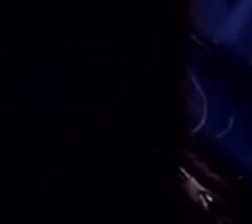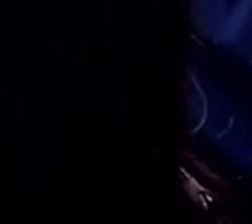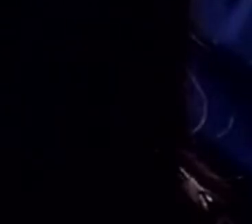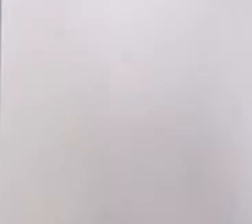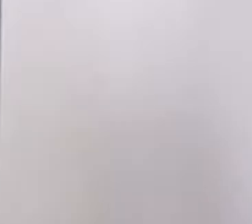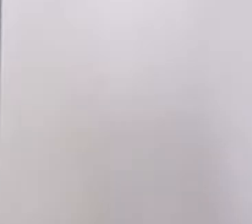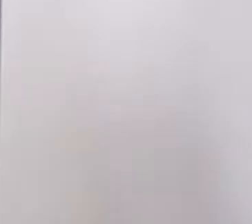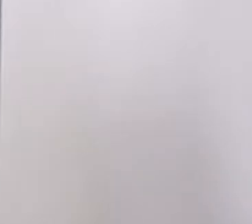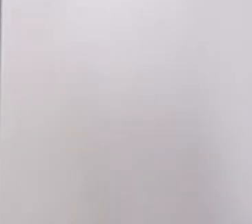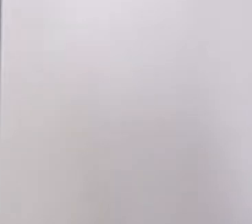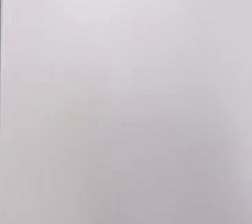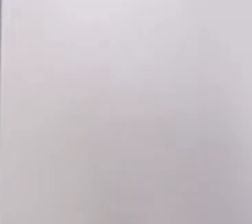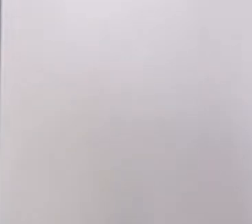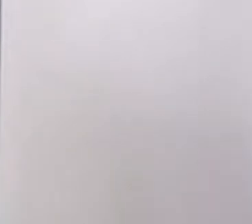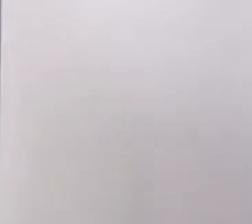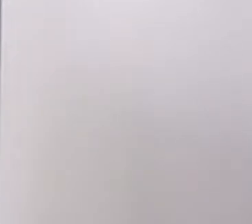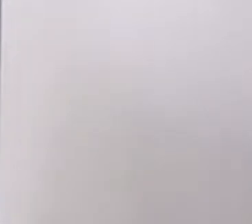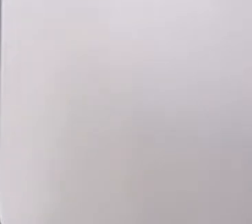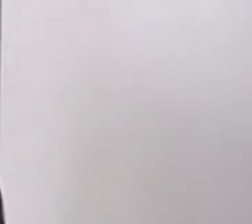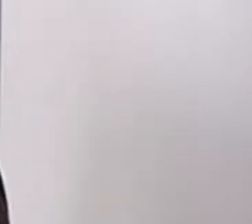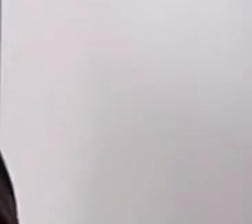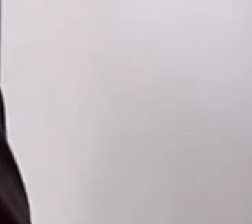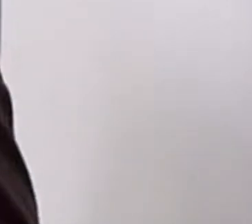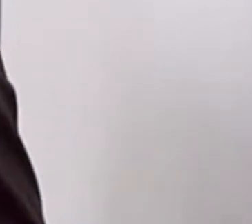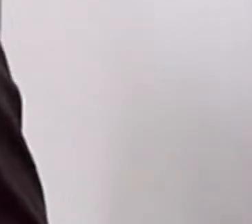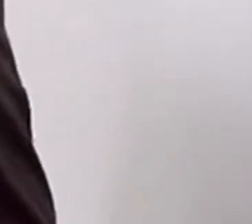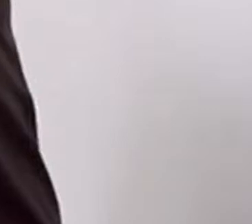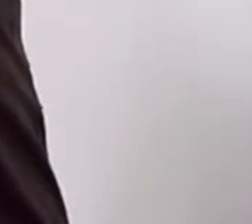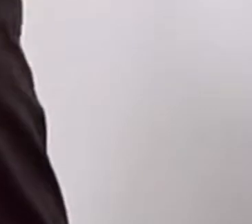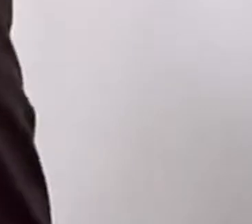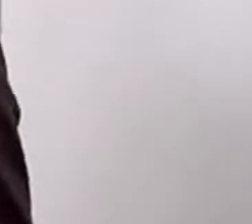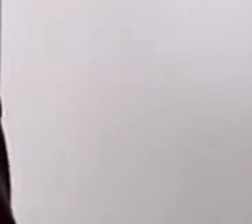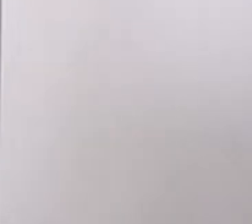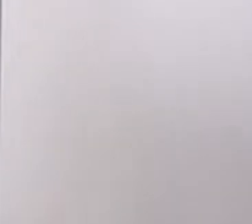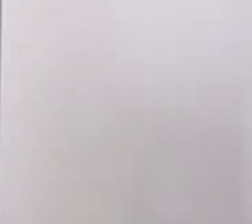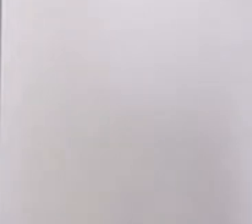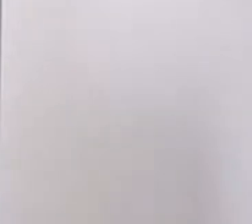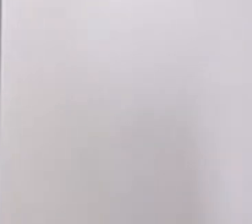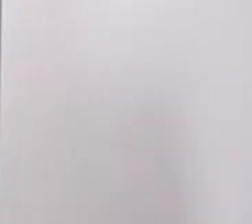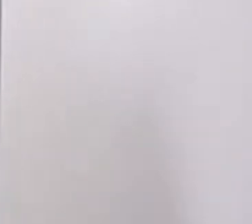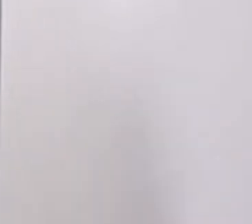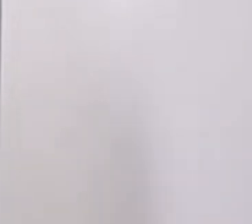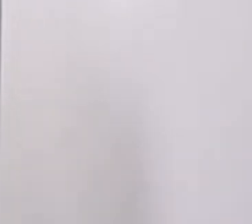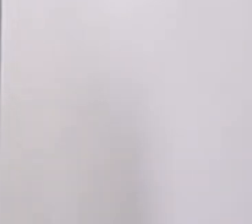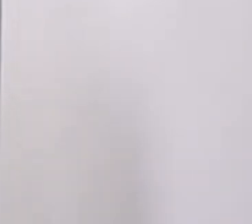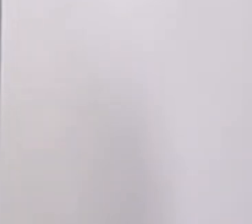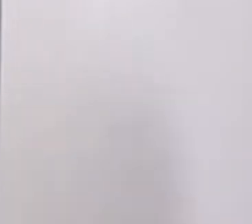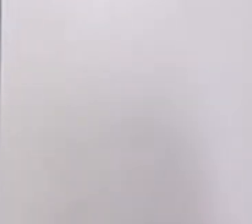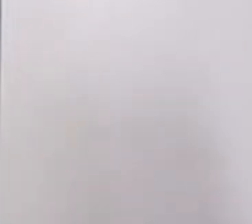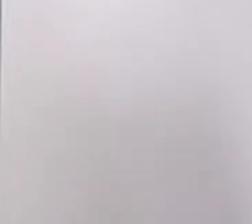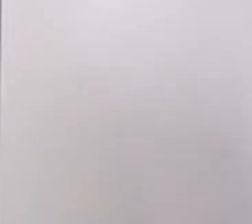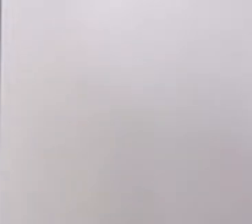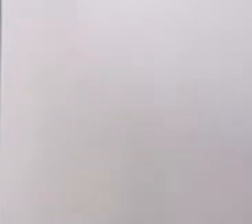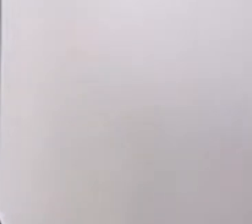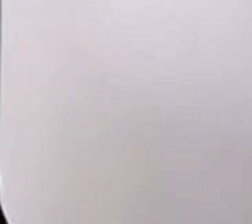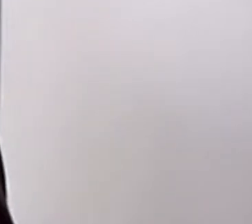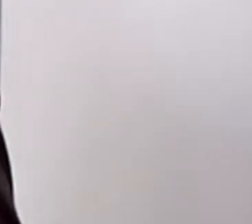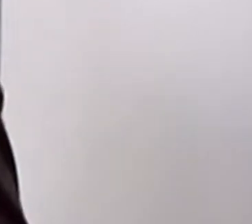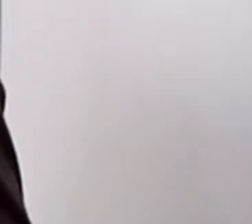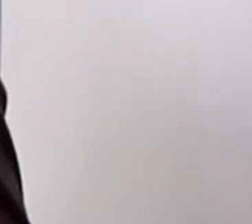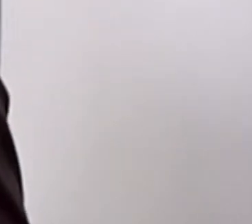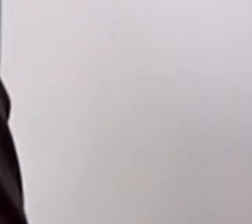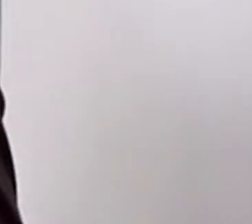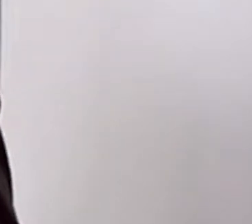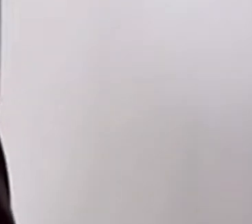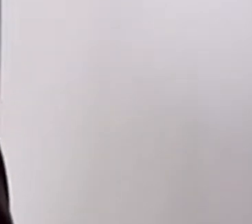when I go back, I think they're going to see a different PA that is going to address issues on, especially my